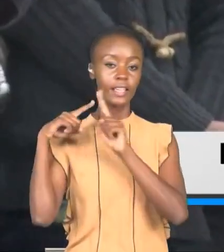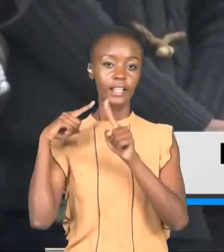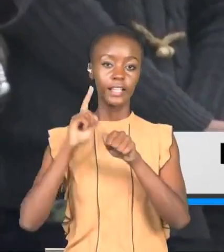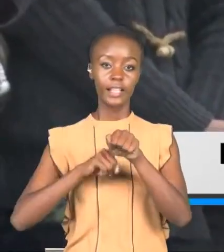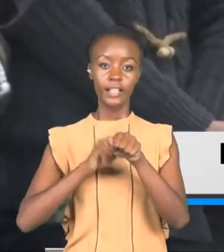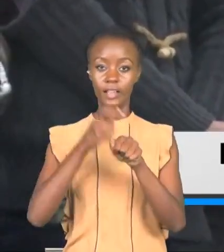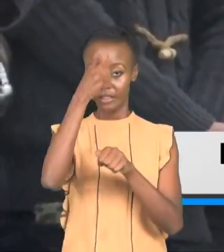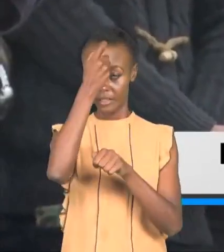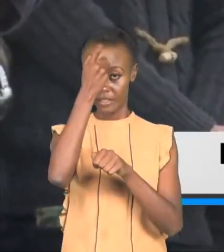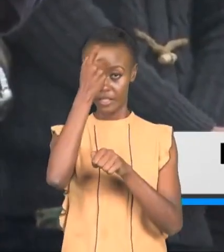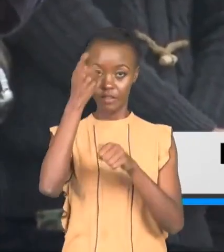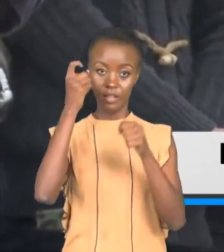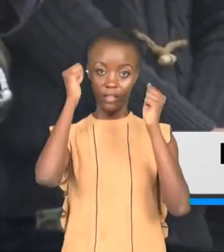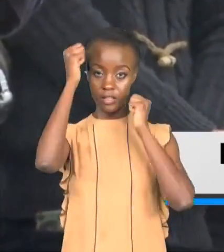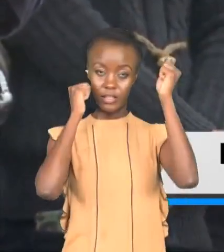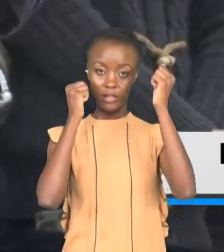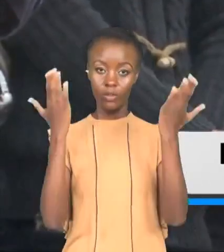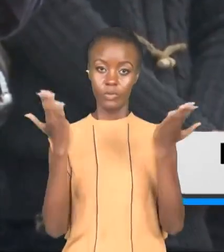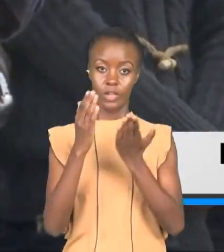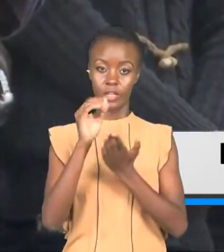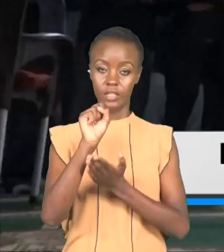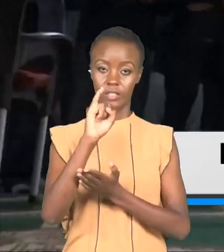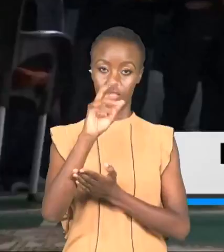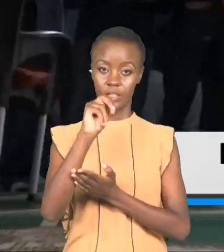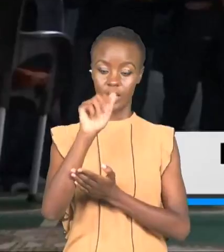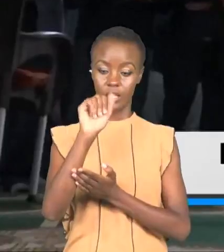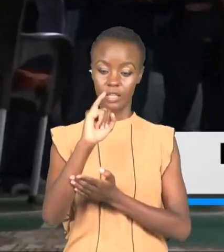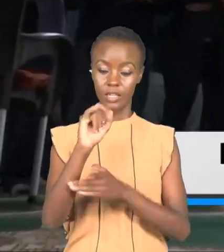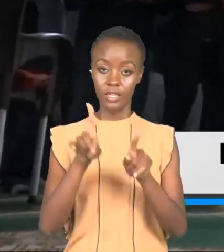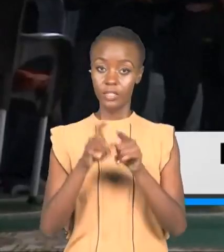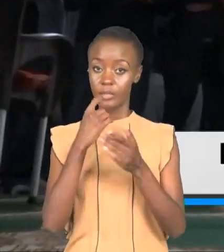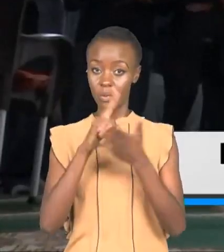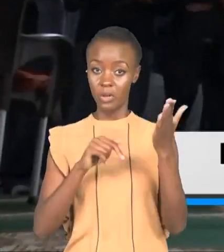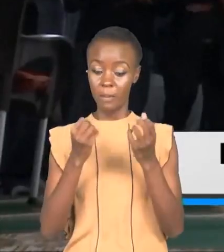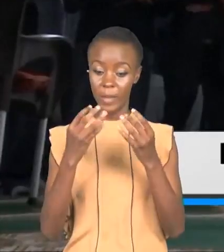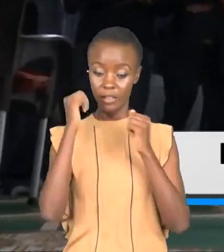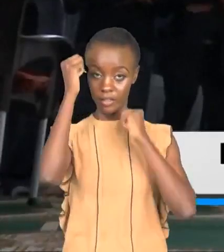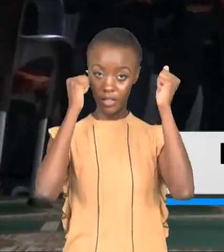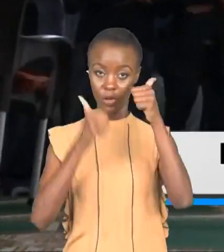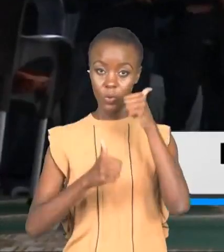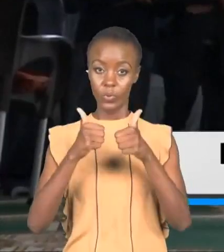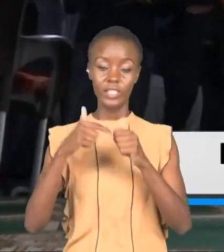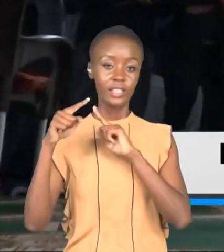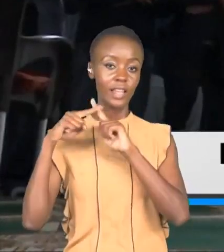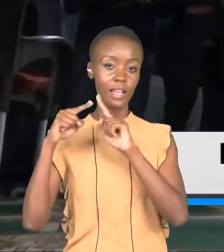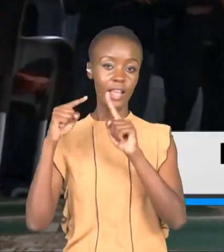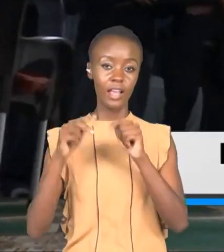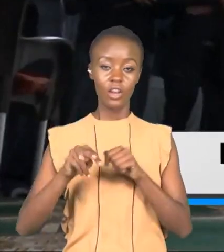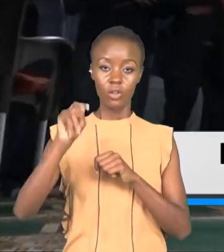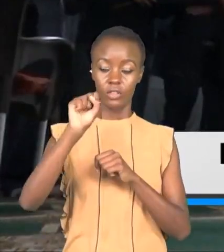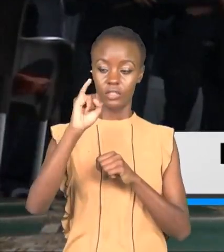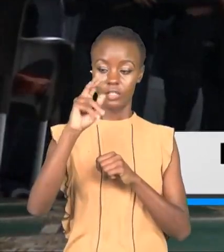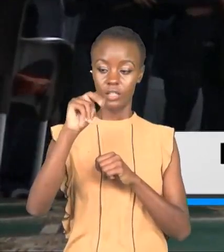the Egyptian military in Sinai. The Egyptian military said that several military personnel were killed in North Sinai, in which